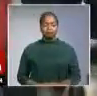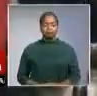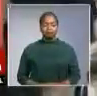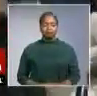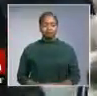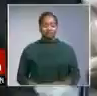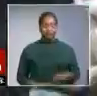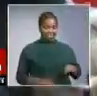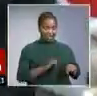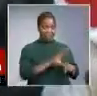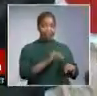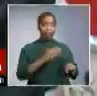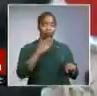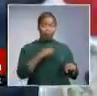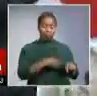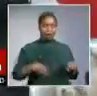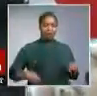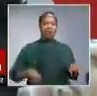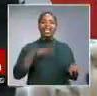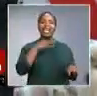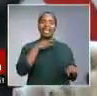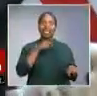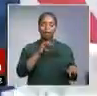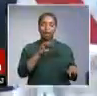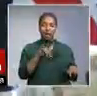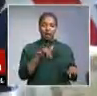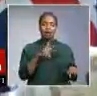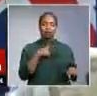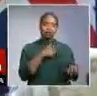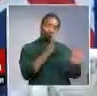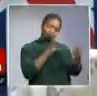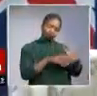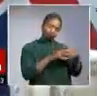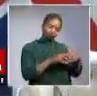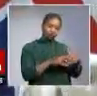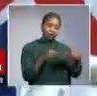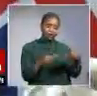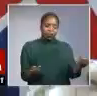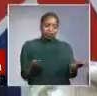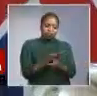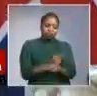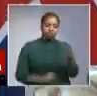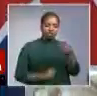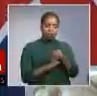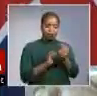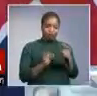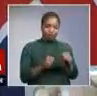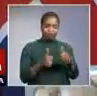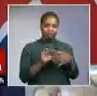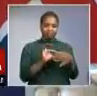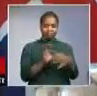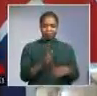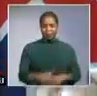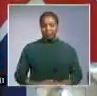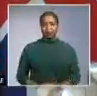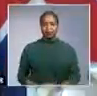British Prime Minister Theresa May jets into South Africa, endorsing President Cyril Ramaphosa's investment drive and pledging stronger trade